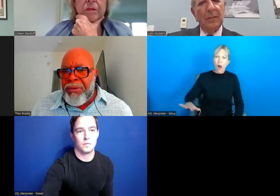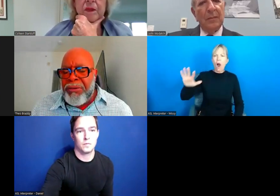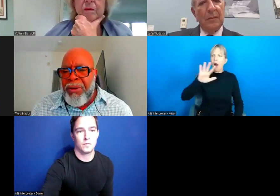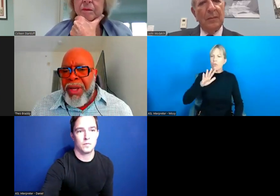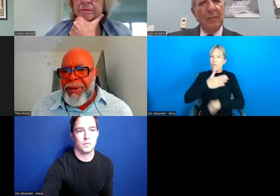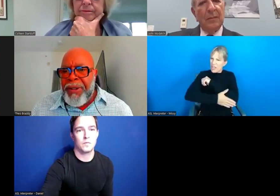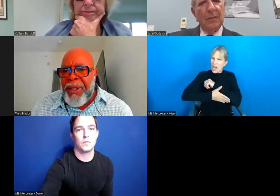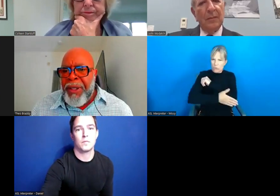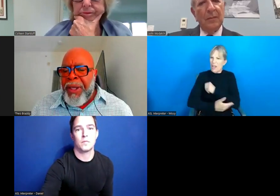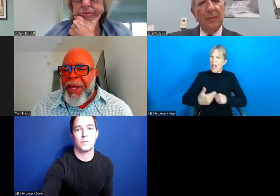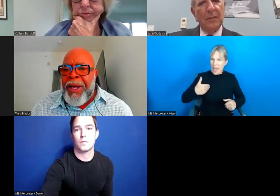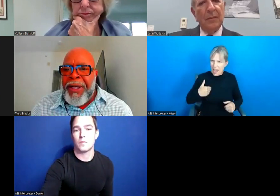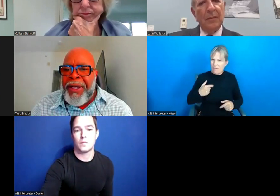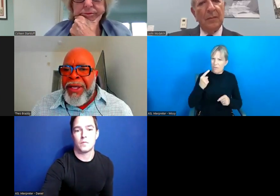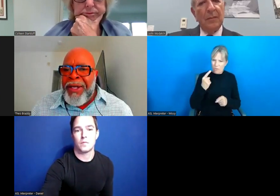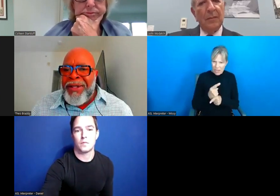country, right?